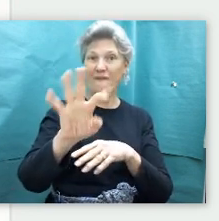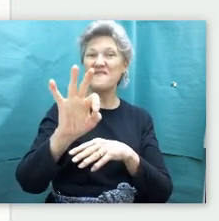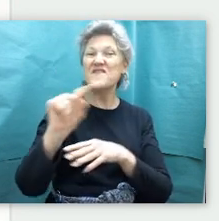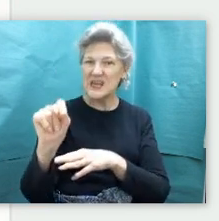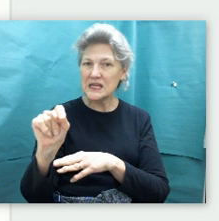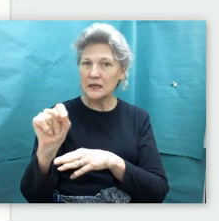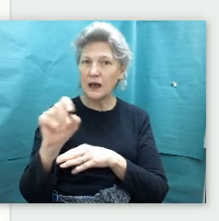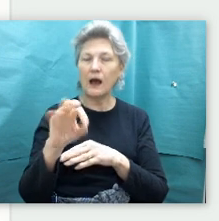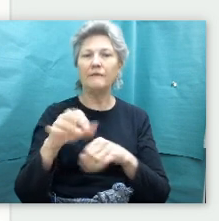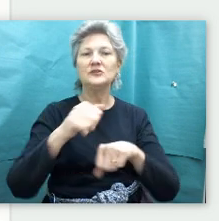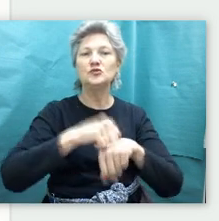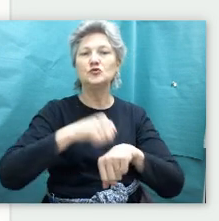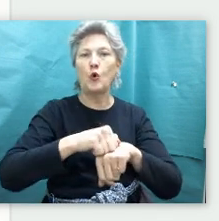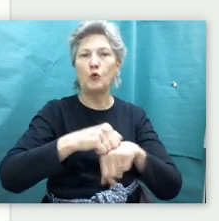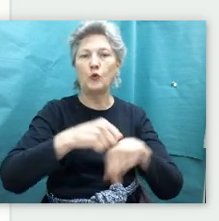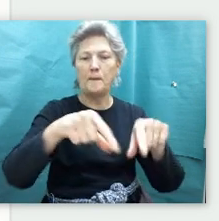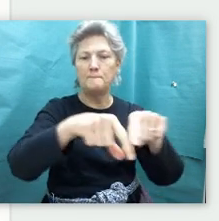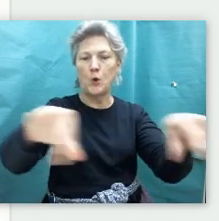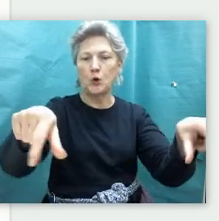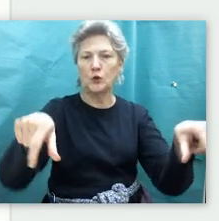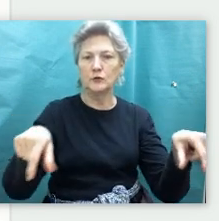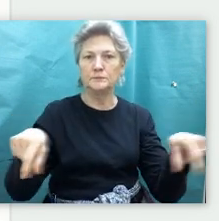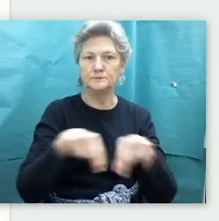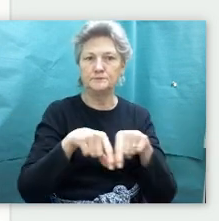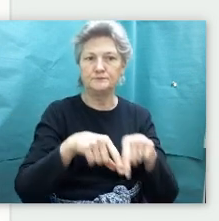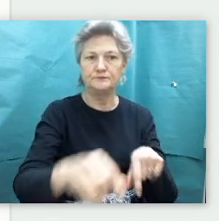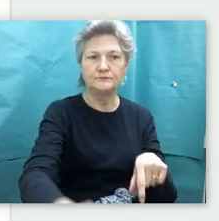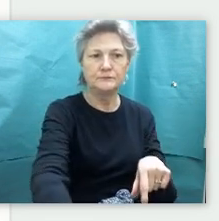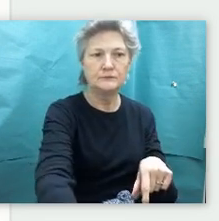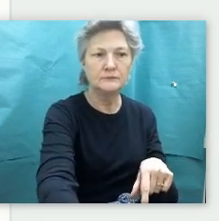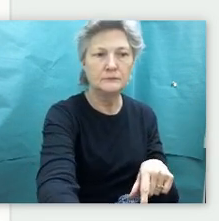feet of stone border.